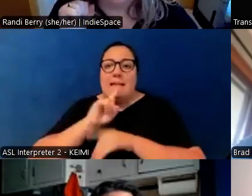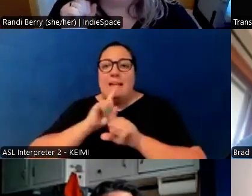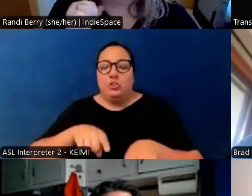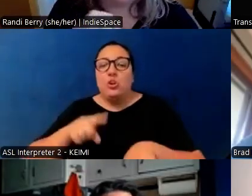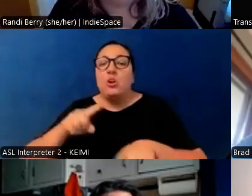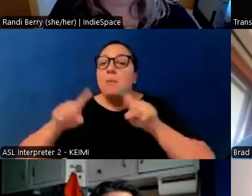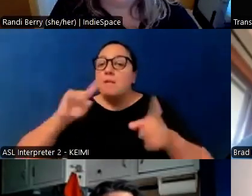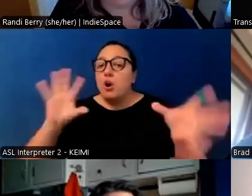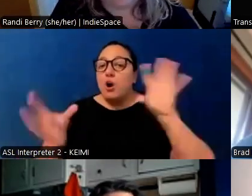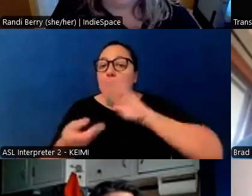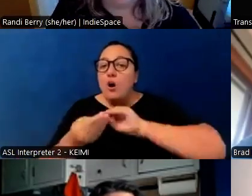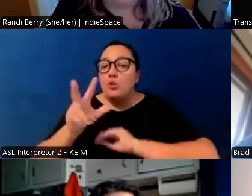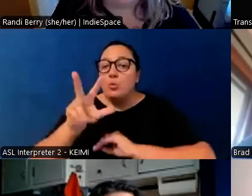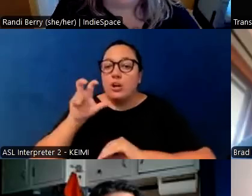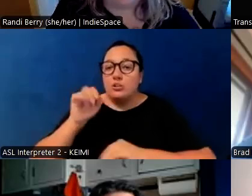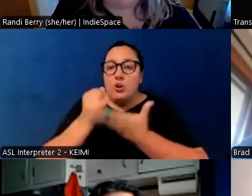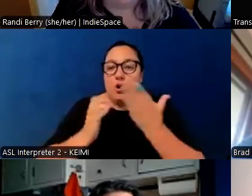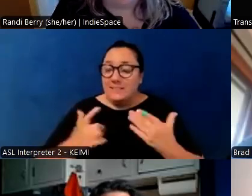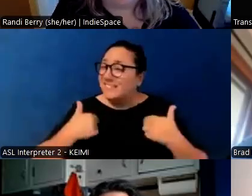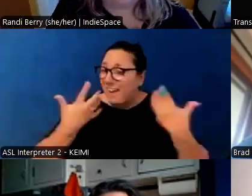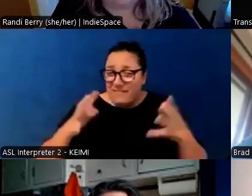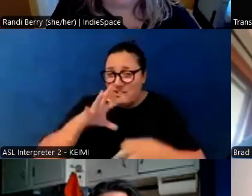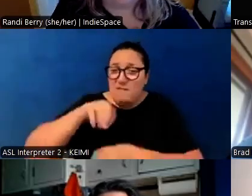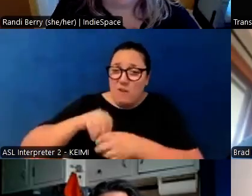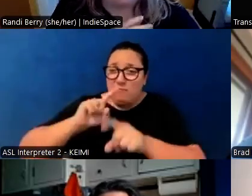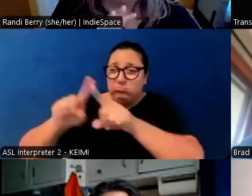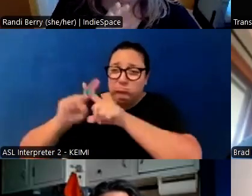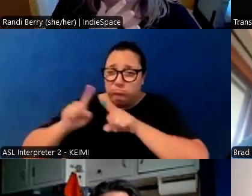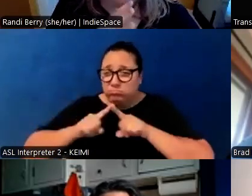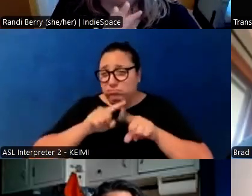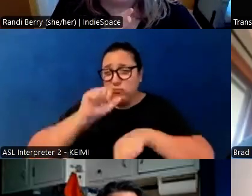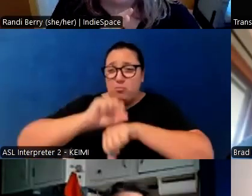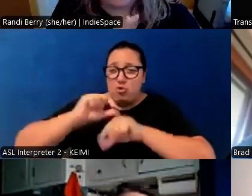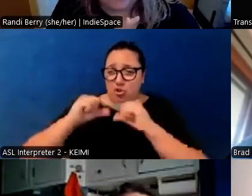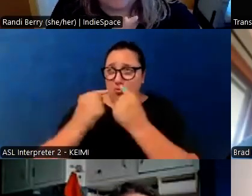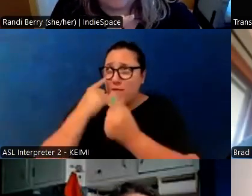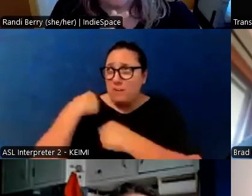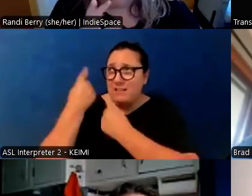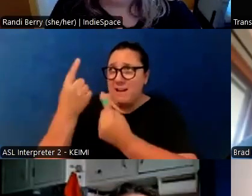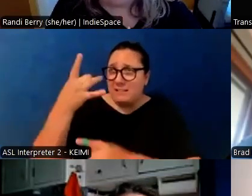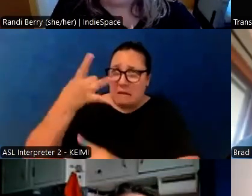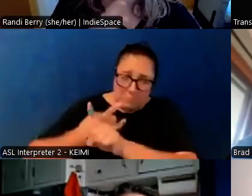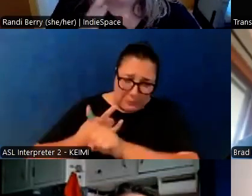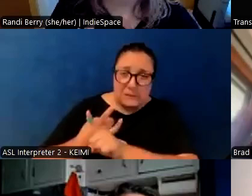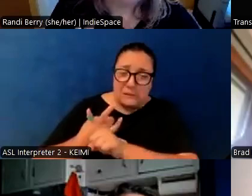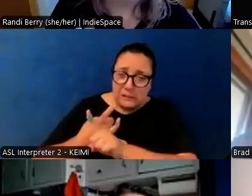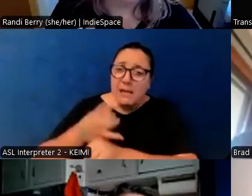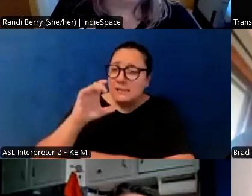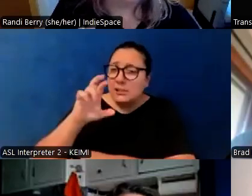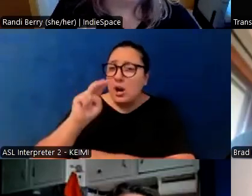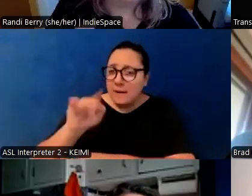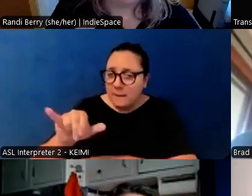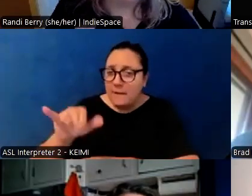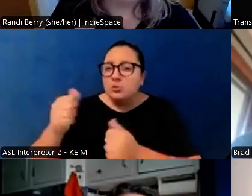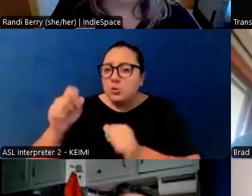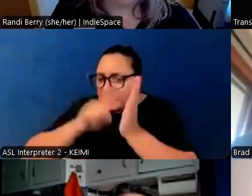artists. I've been in working groups with Creatives Rebuild New York for the last 8 months or so, unpacking the impact